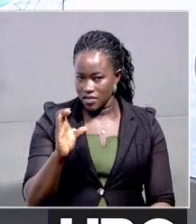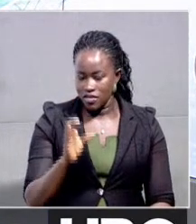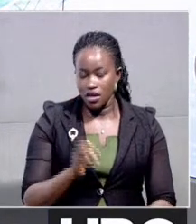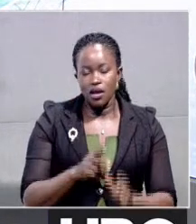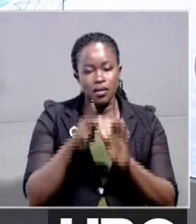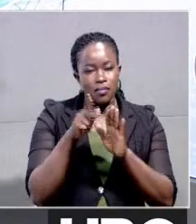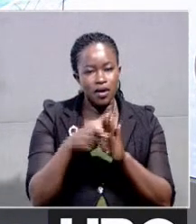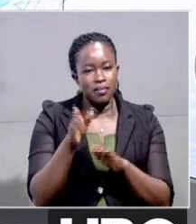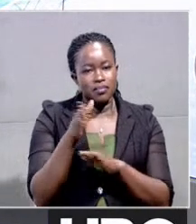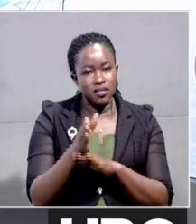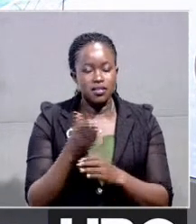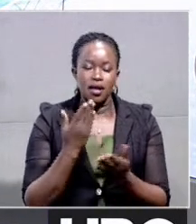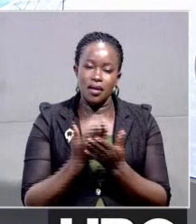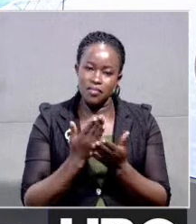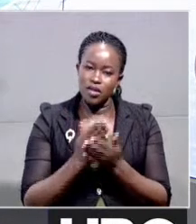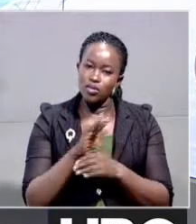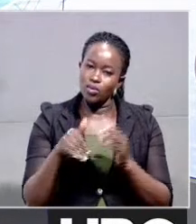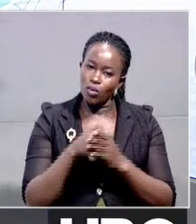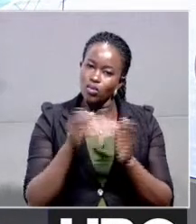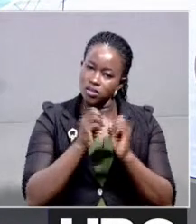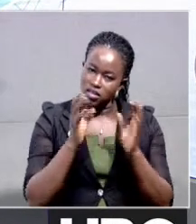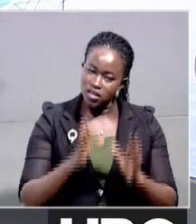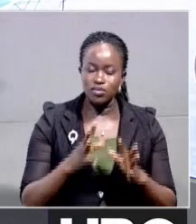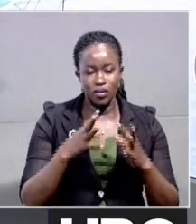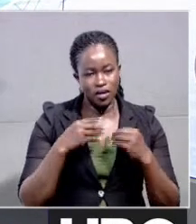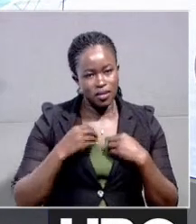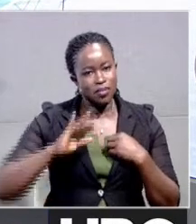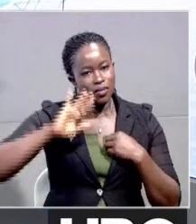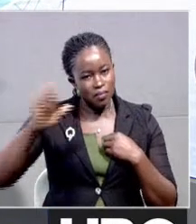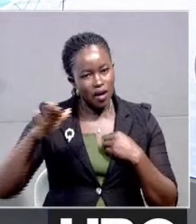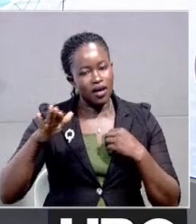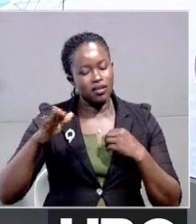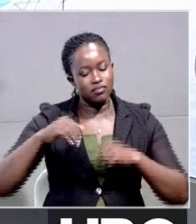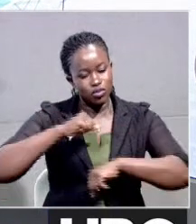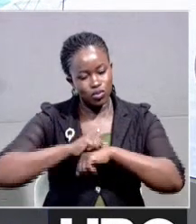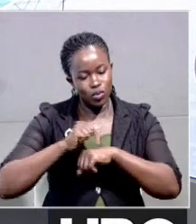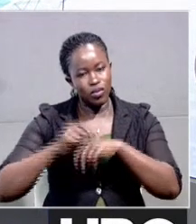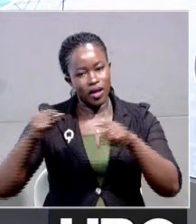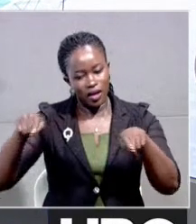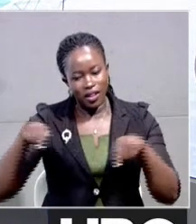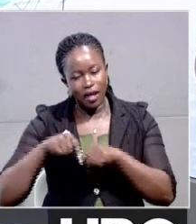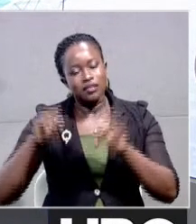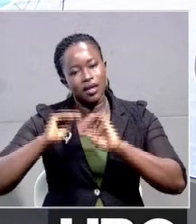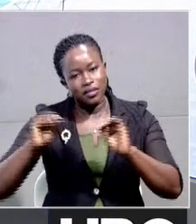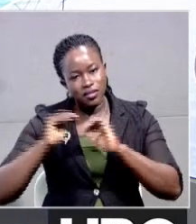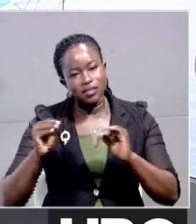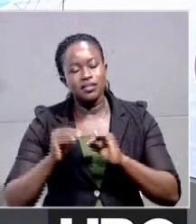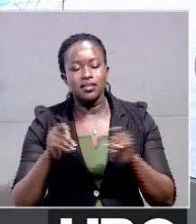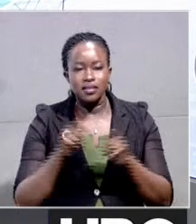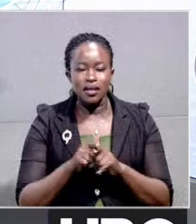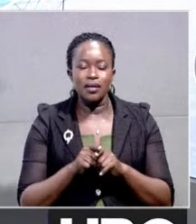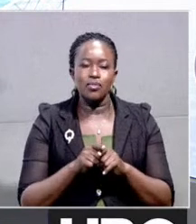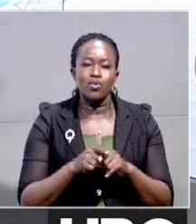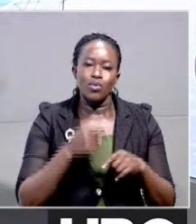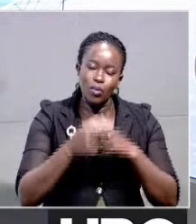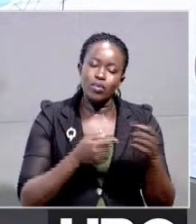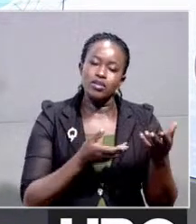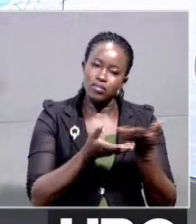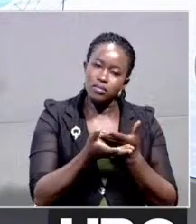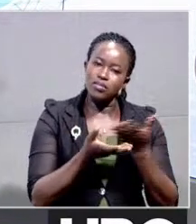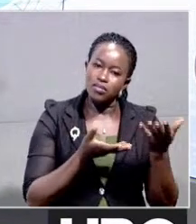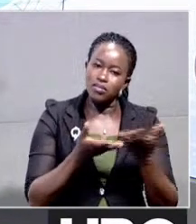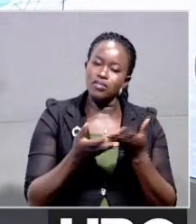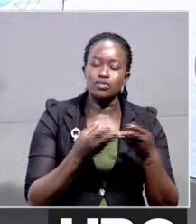Prime Minister appealed to the striking teachers to return to class as negotiations to avert the situation continue or else risk